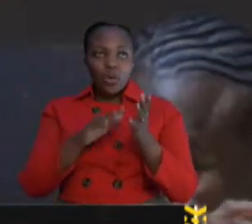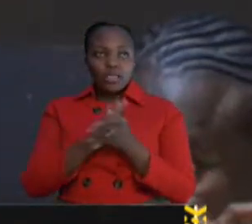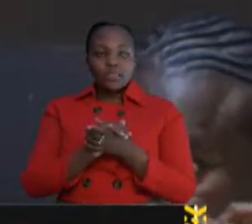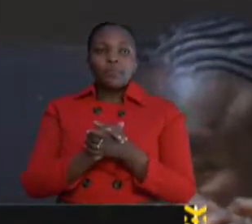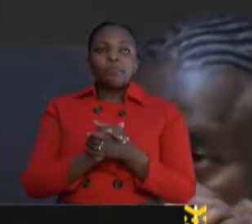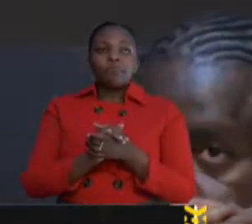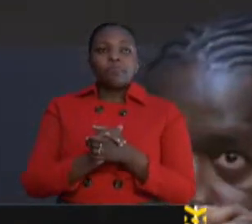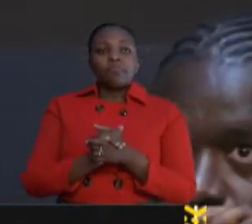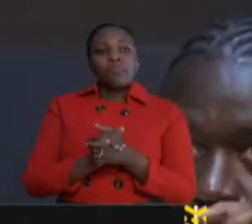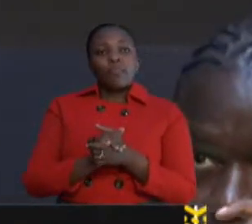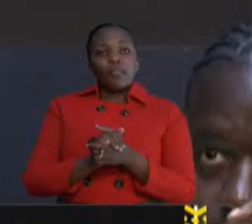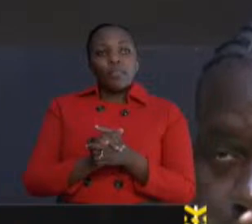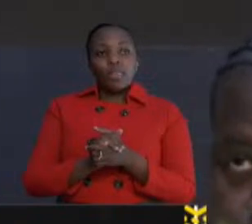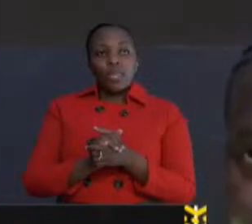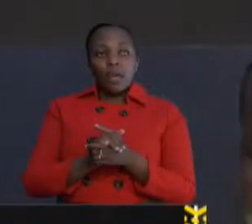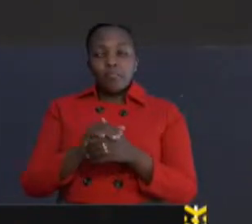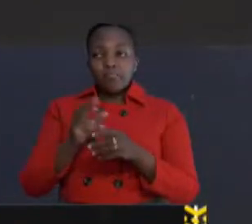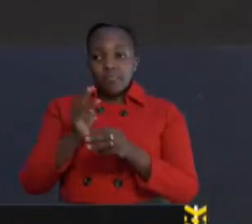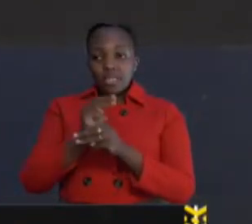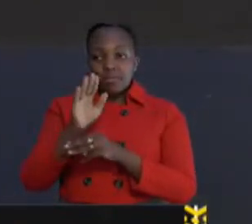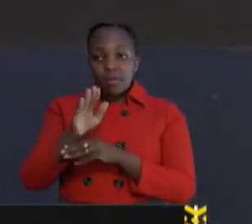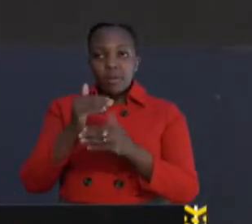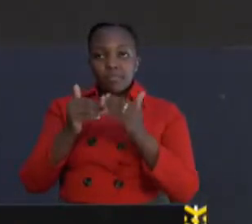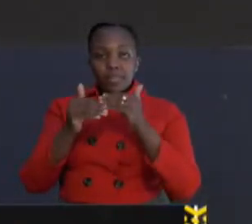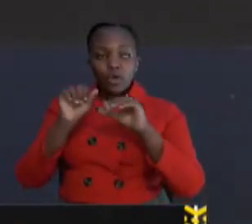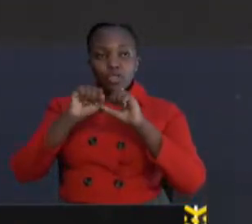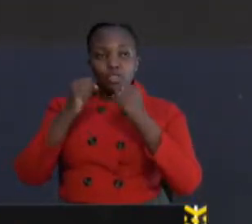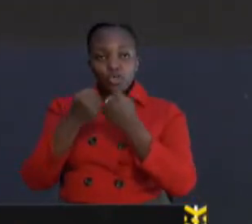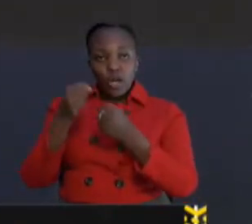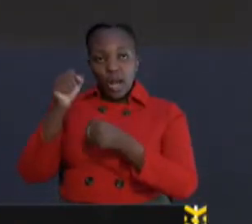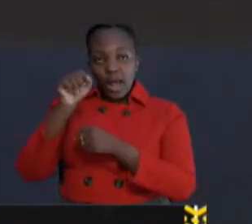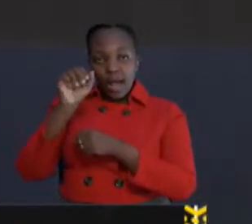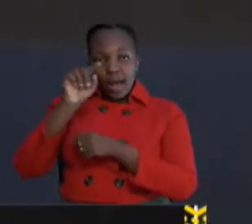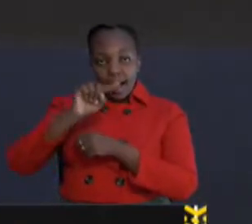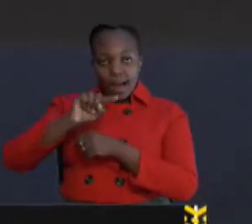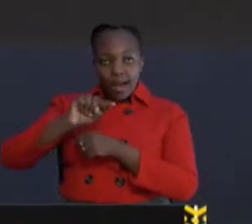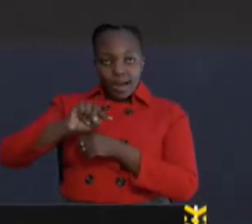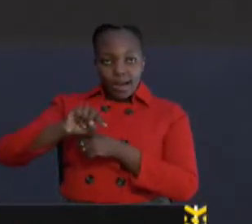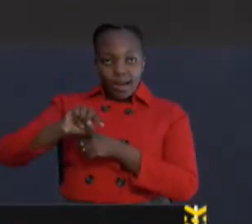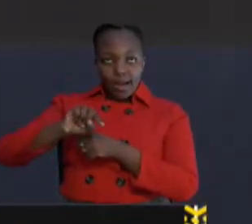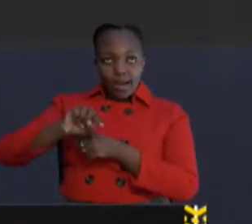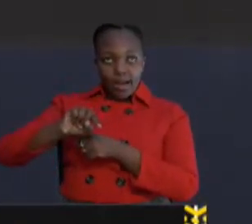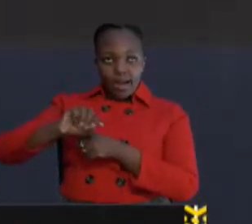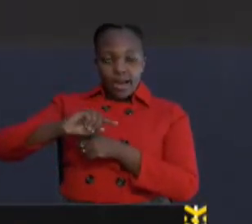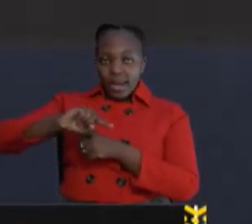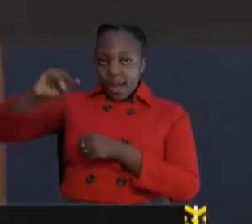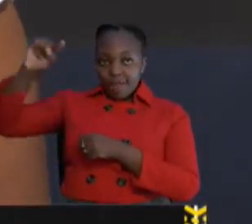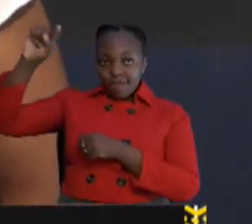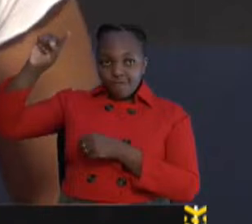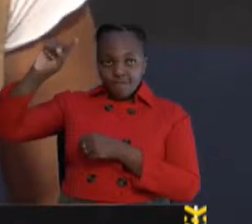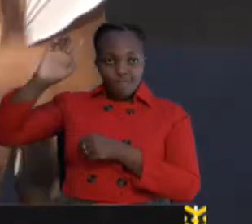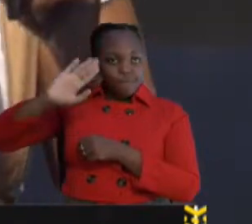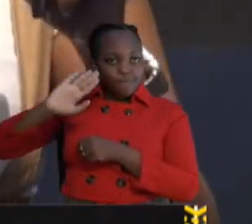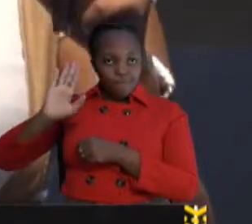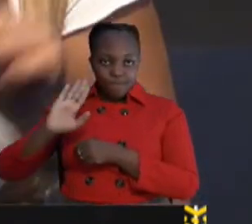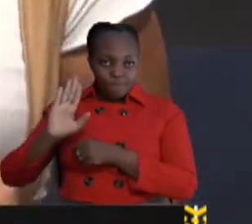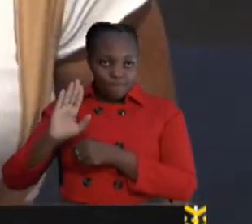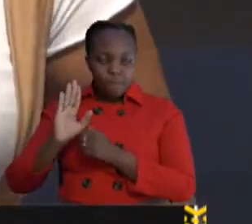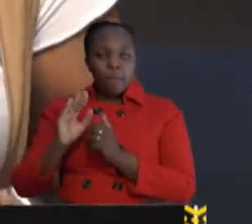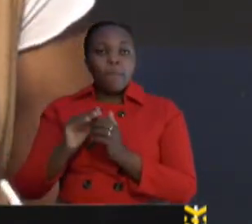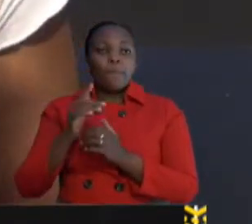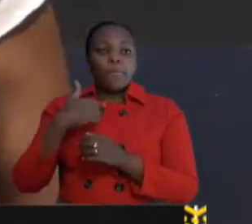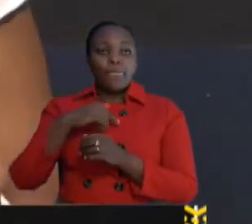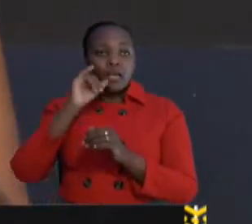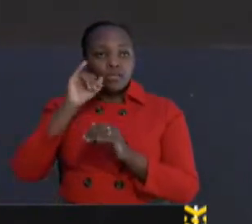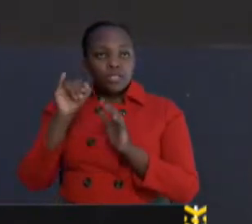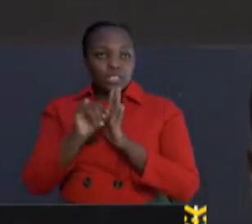the algorithm is not built on a social graph, it's built on a content graph. So basically what that means, we also do not identify as a social